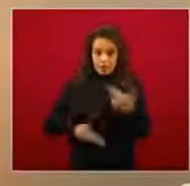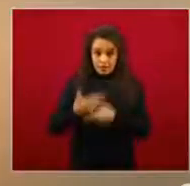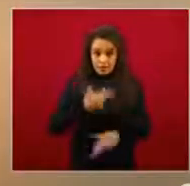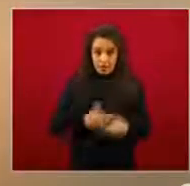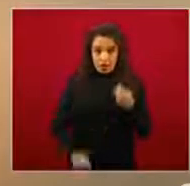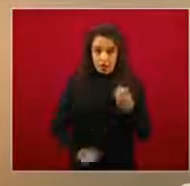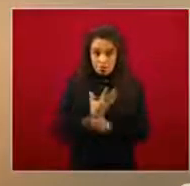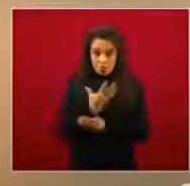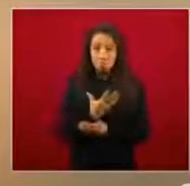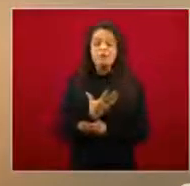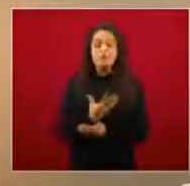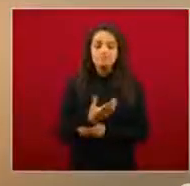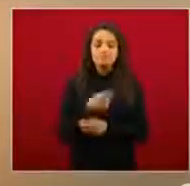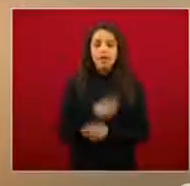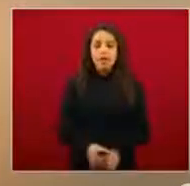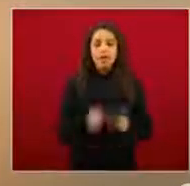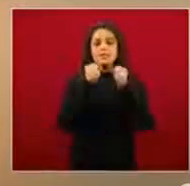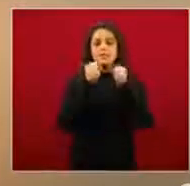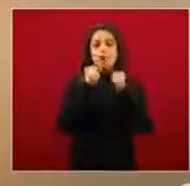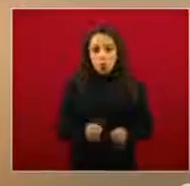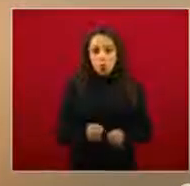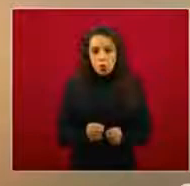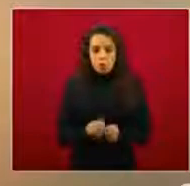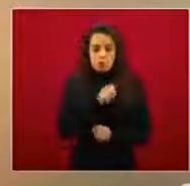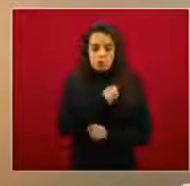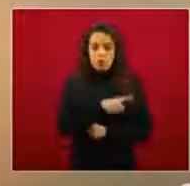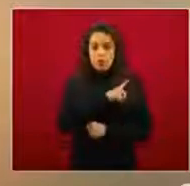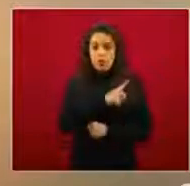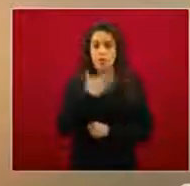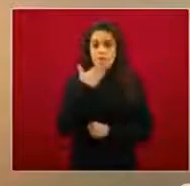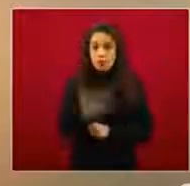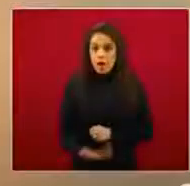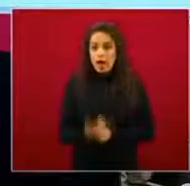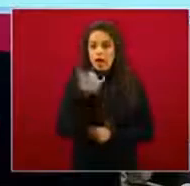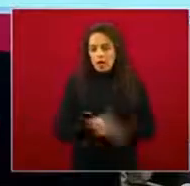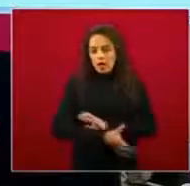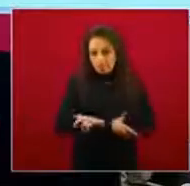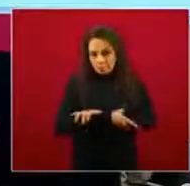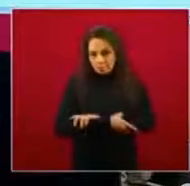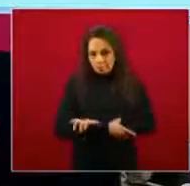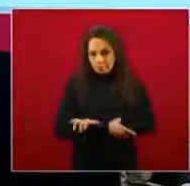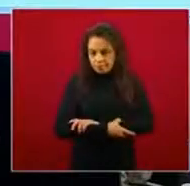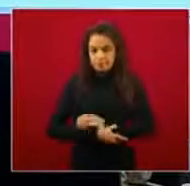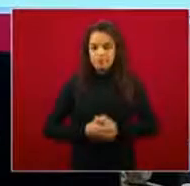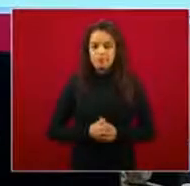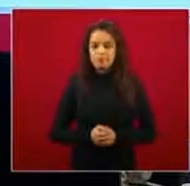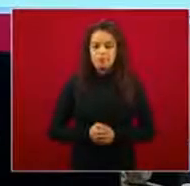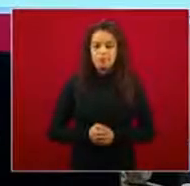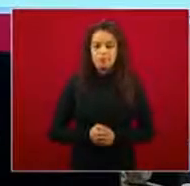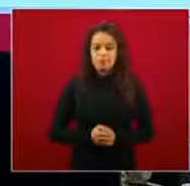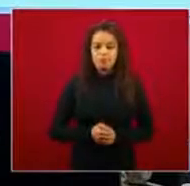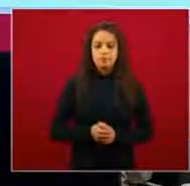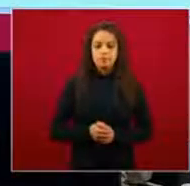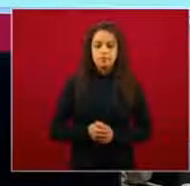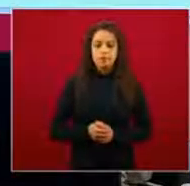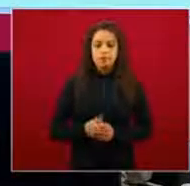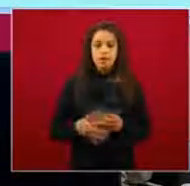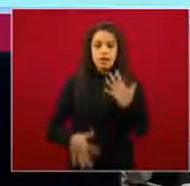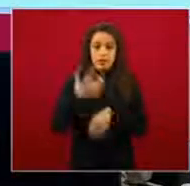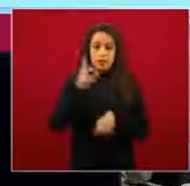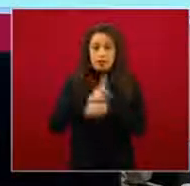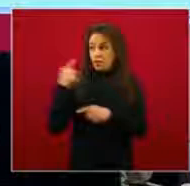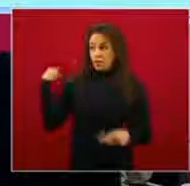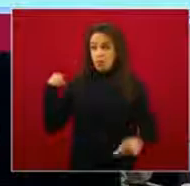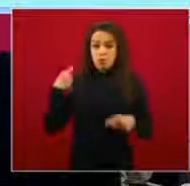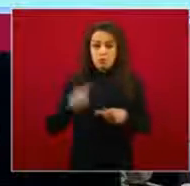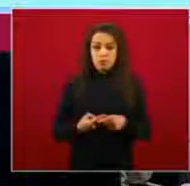safe, healthy, and with solidarity. In this sense, as we have been mentioning, in the last